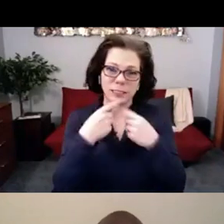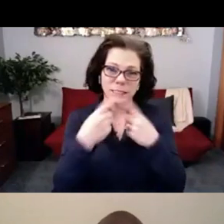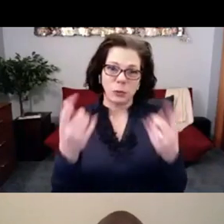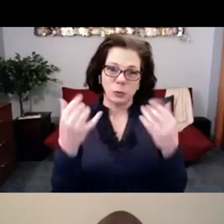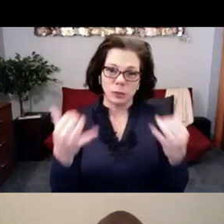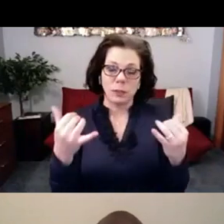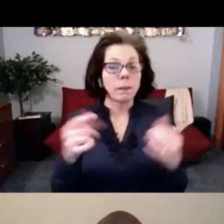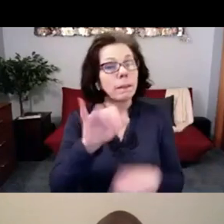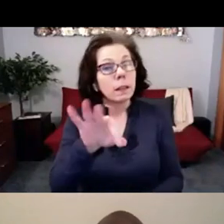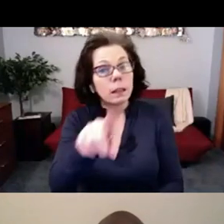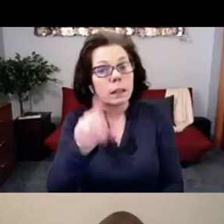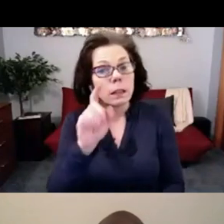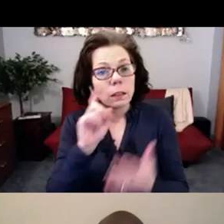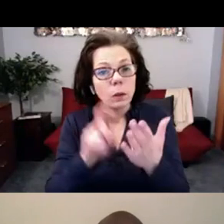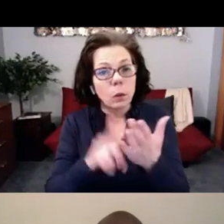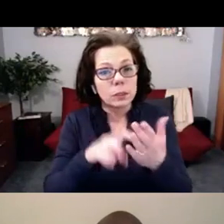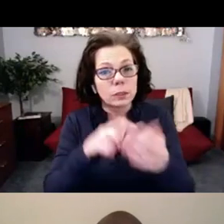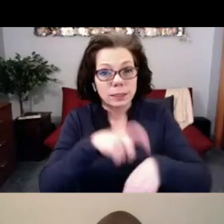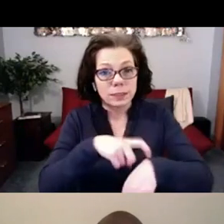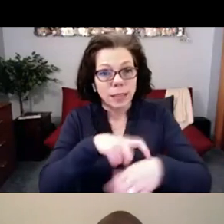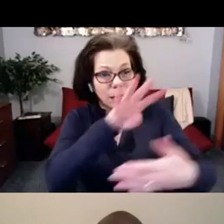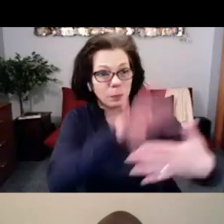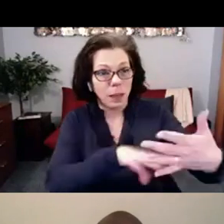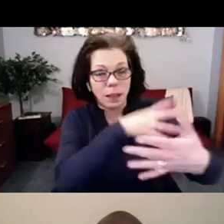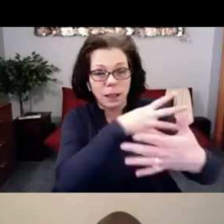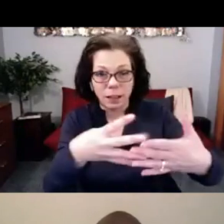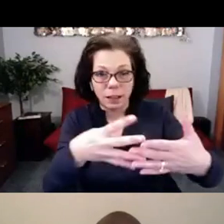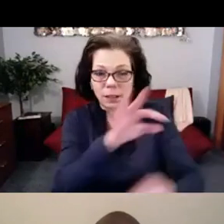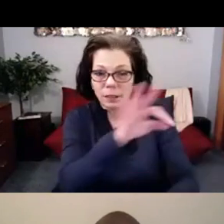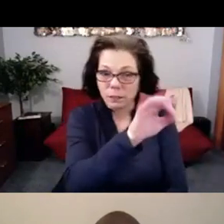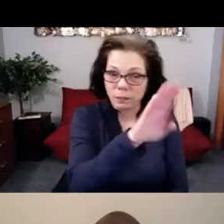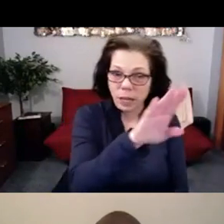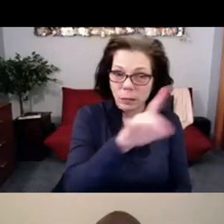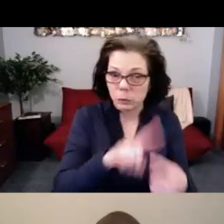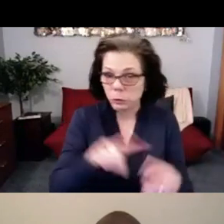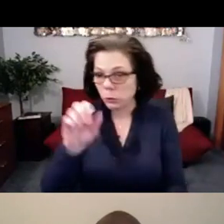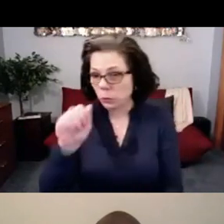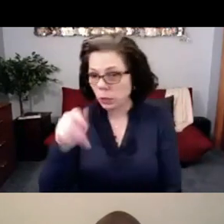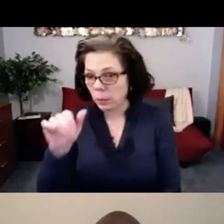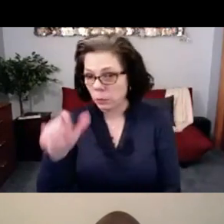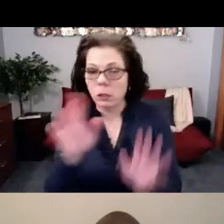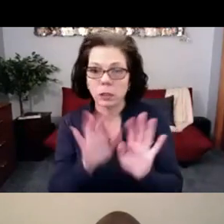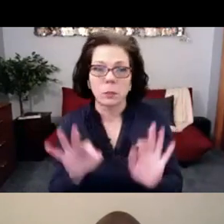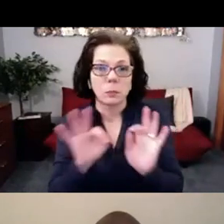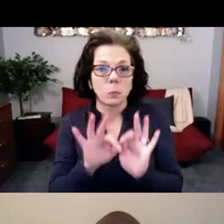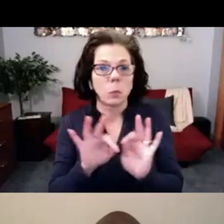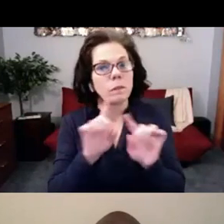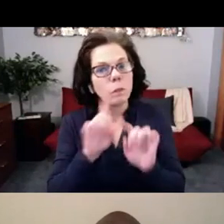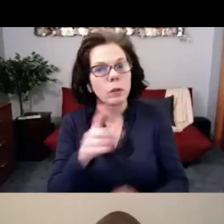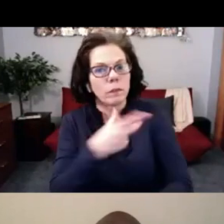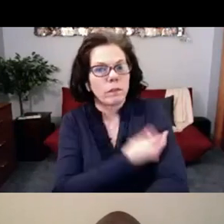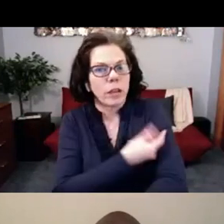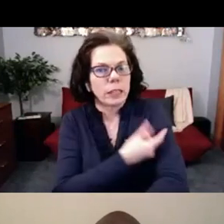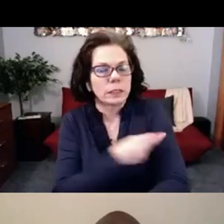noticed in the timeline that Dr. Hall shared, February to April is a critical time frame for vaccine distribution to educators as